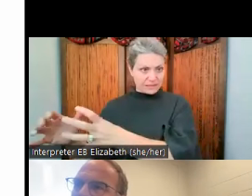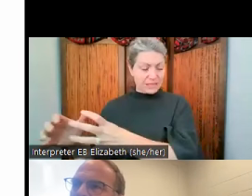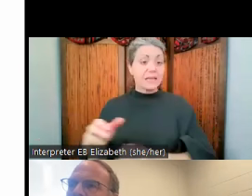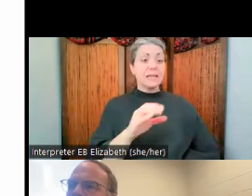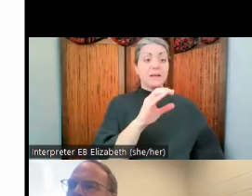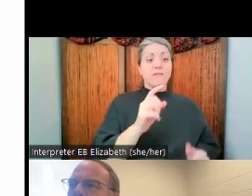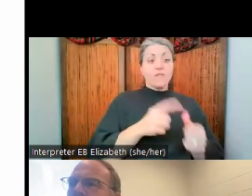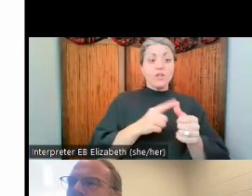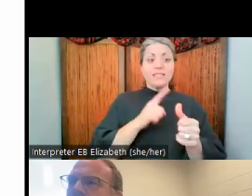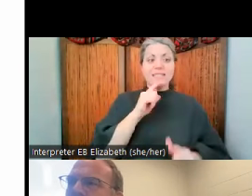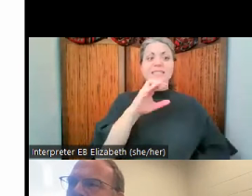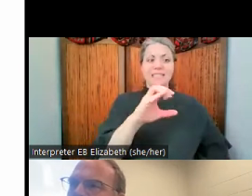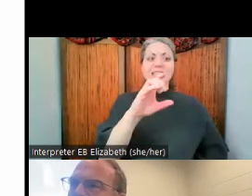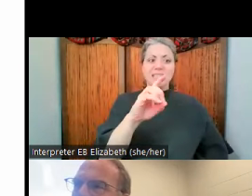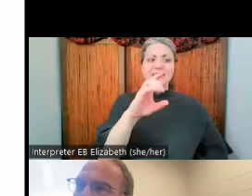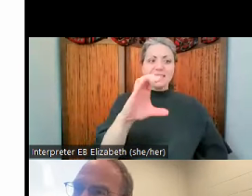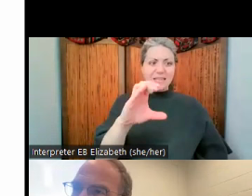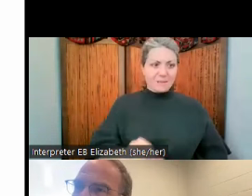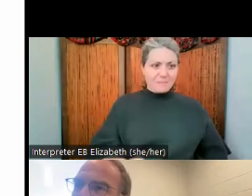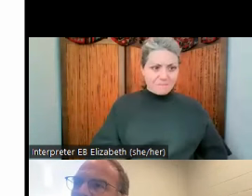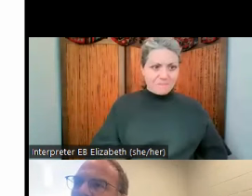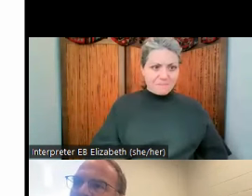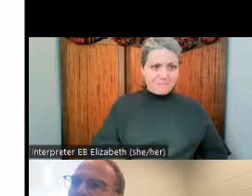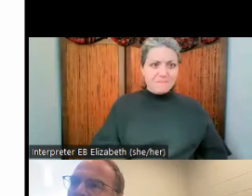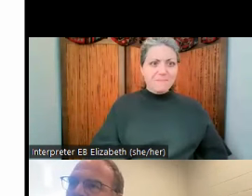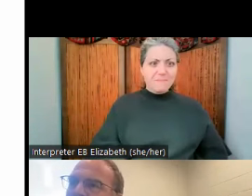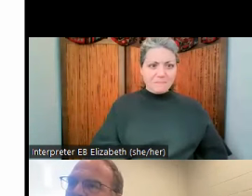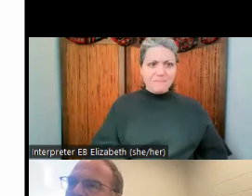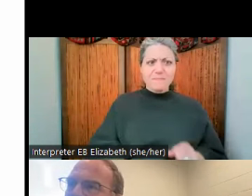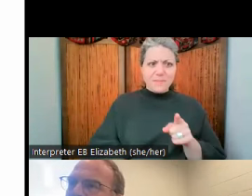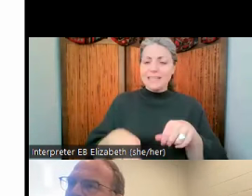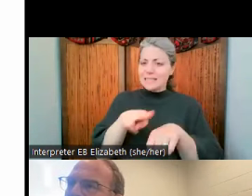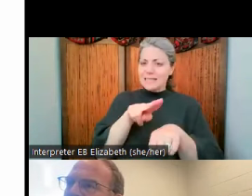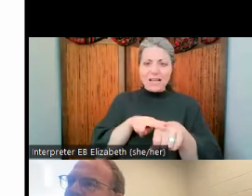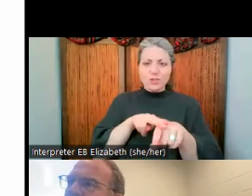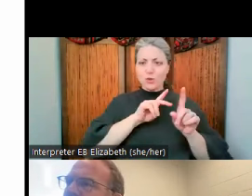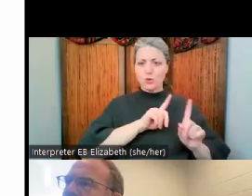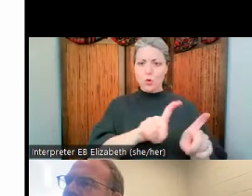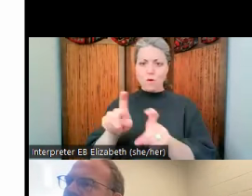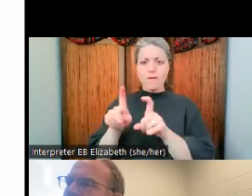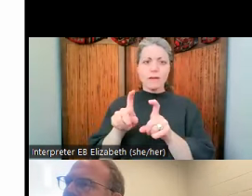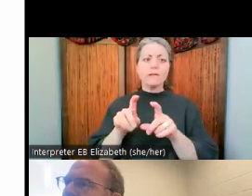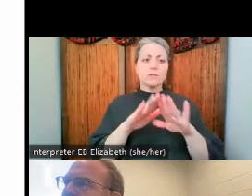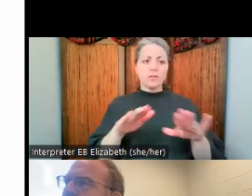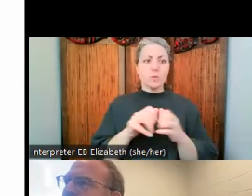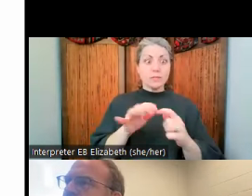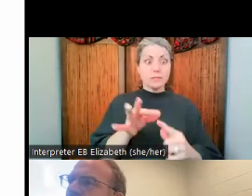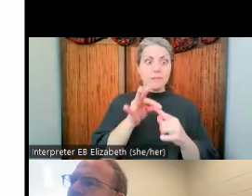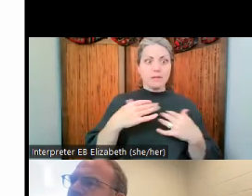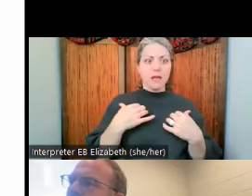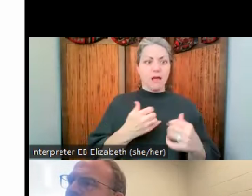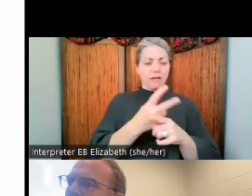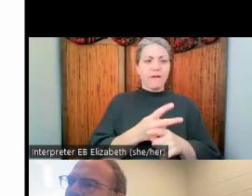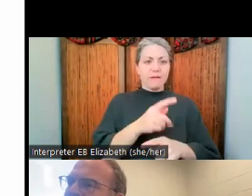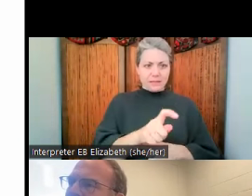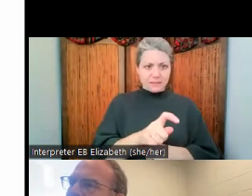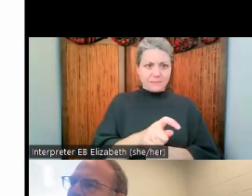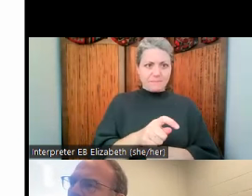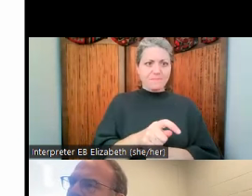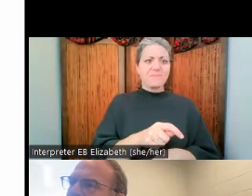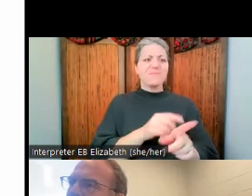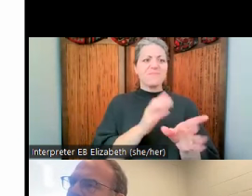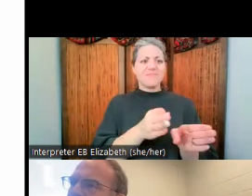has carried out a national survey of children with special healthcare needs. Of course, we have 2 pools